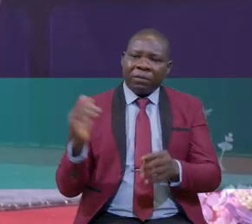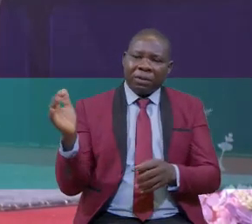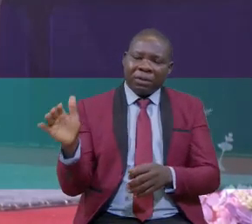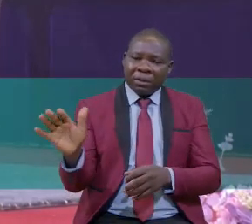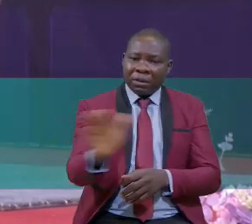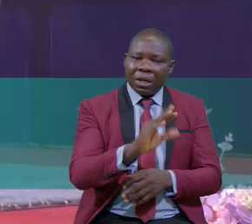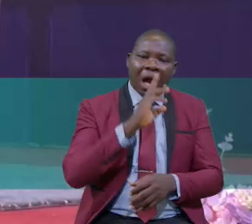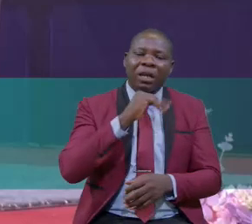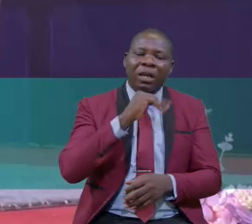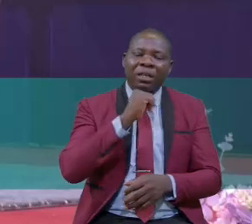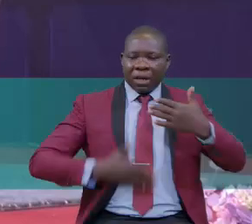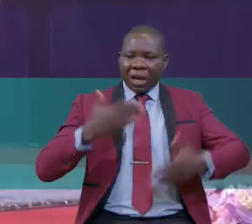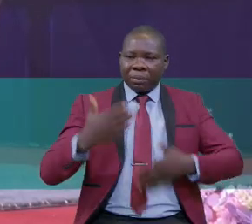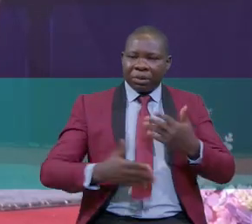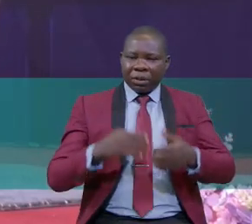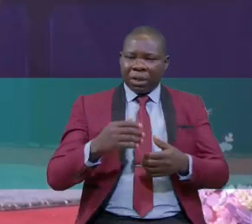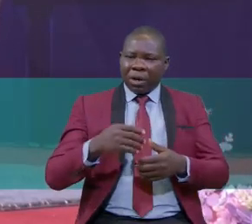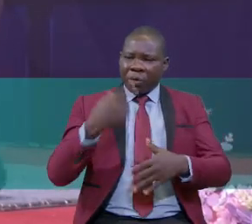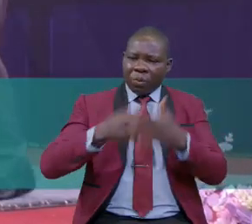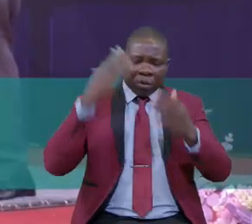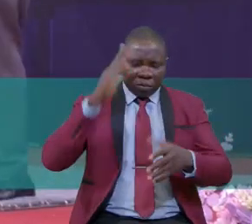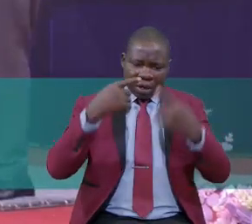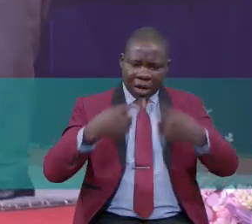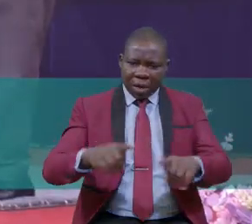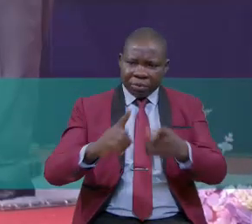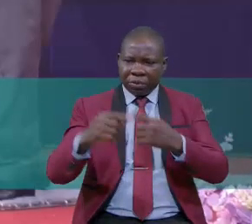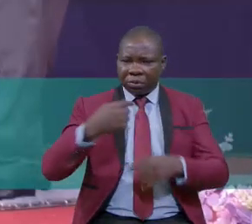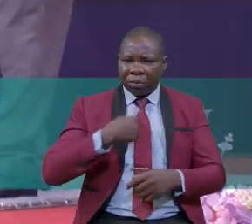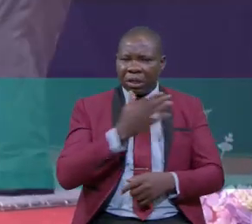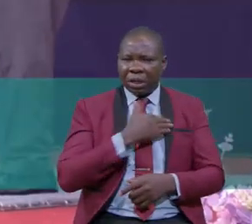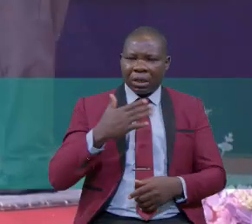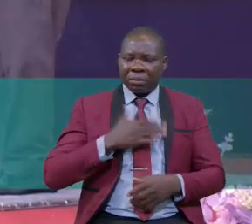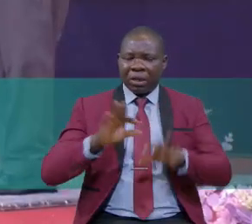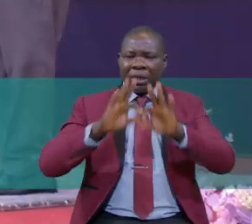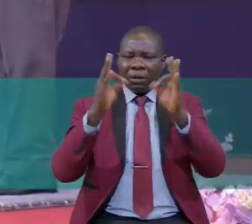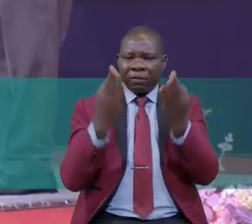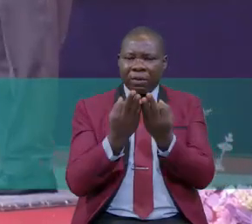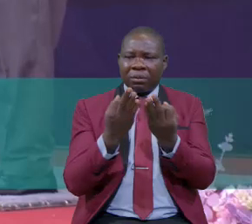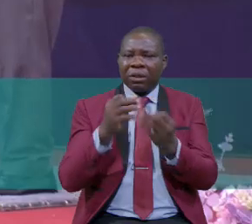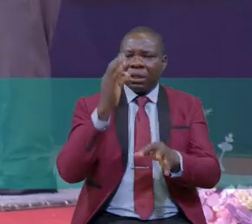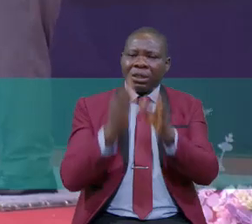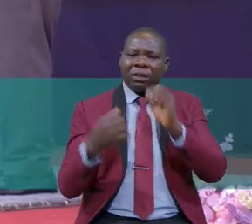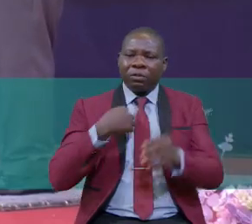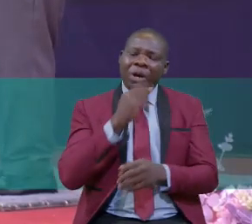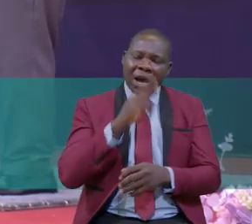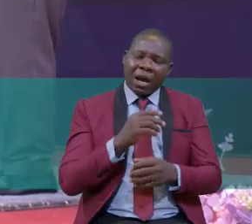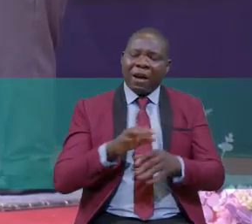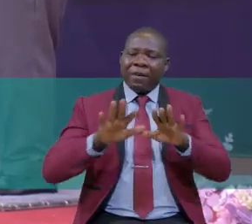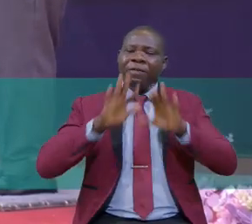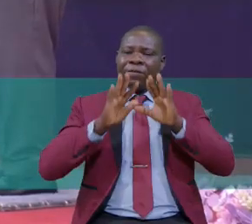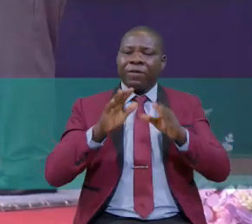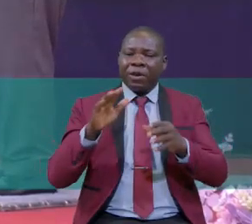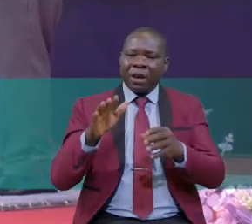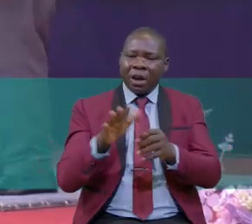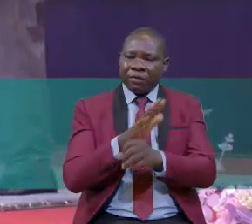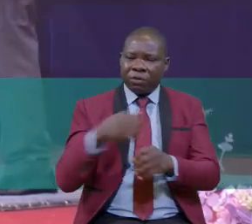will happen to me and to my family? If we're fearful, we will not be faithful in the preaching